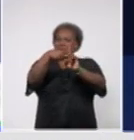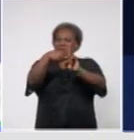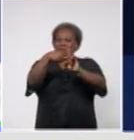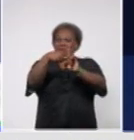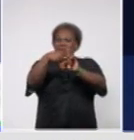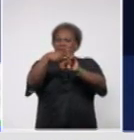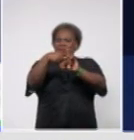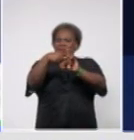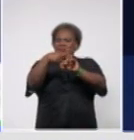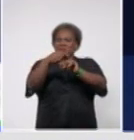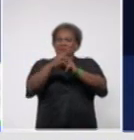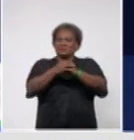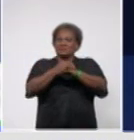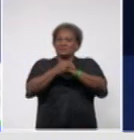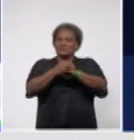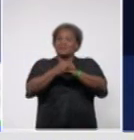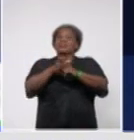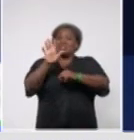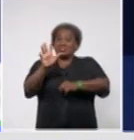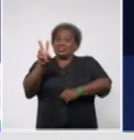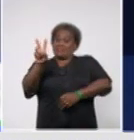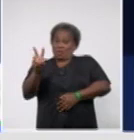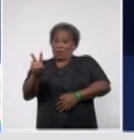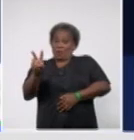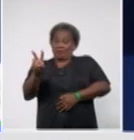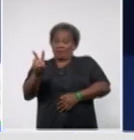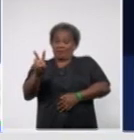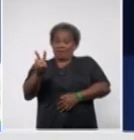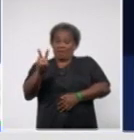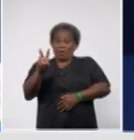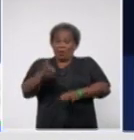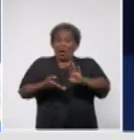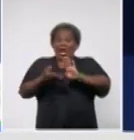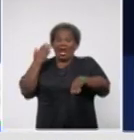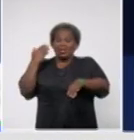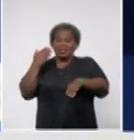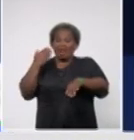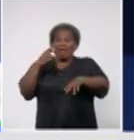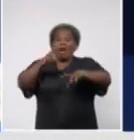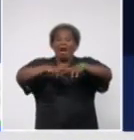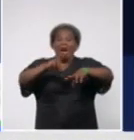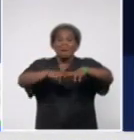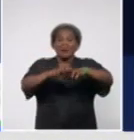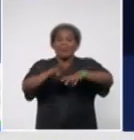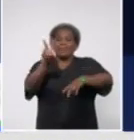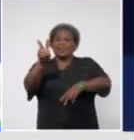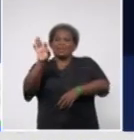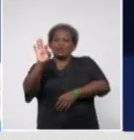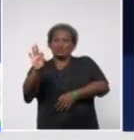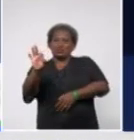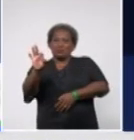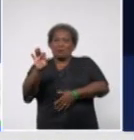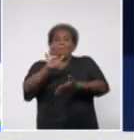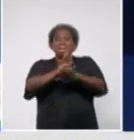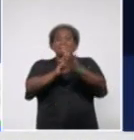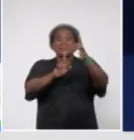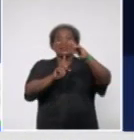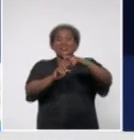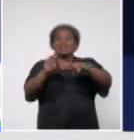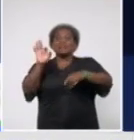Guantánamo, 2 each in Granma and Villa Clara, and 1 each in